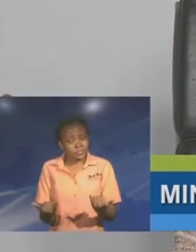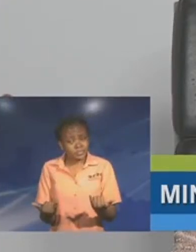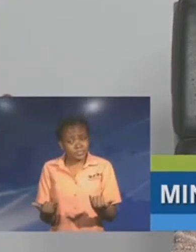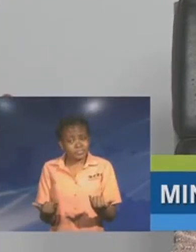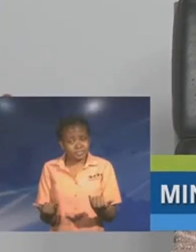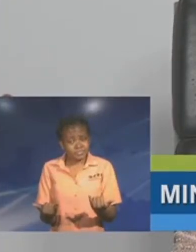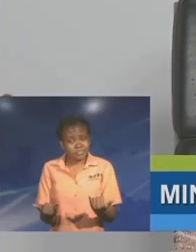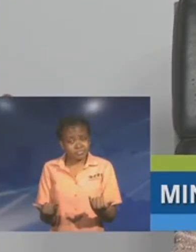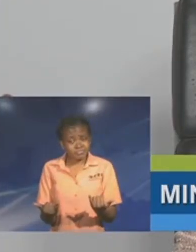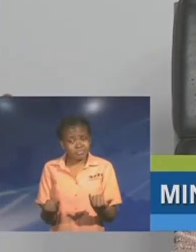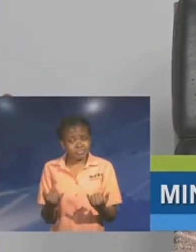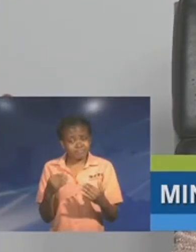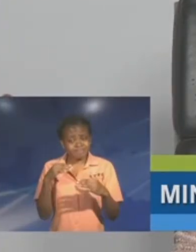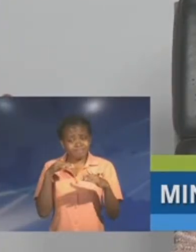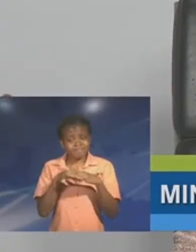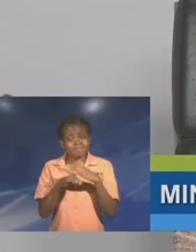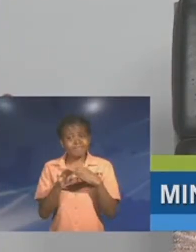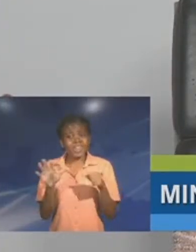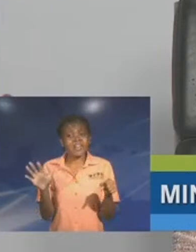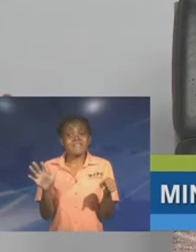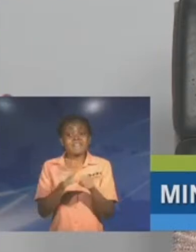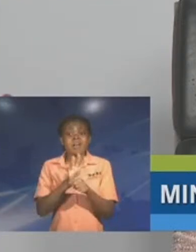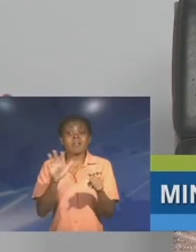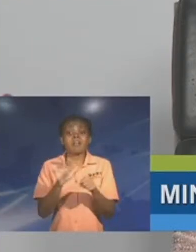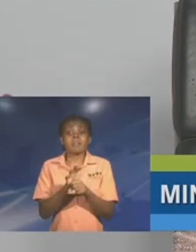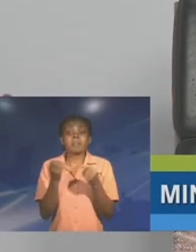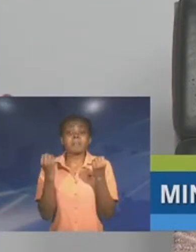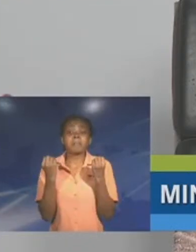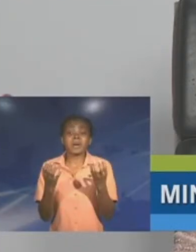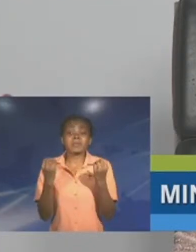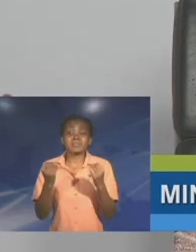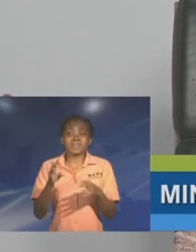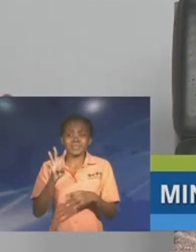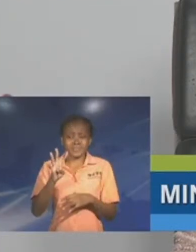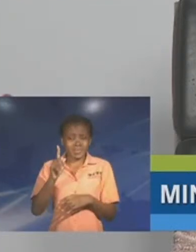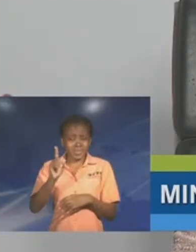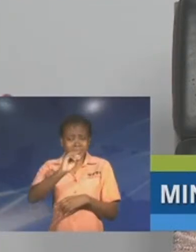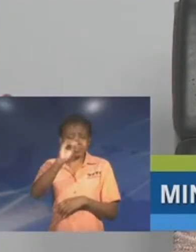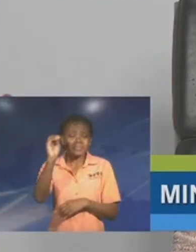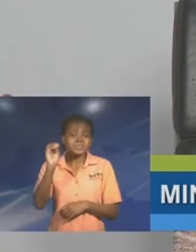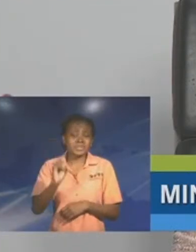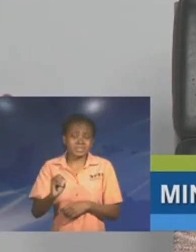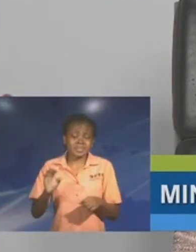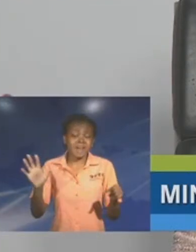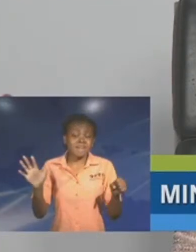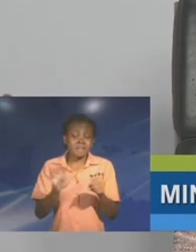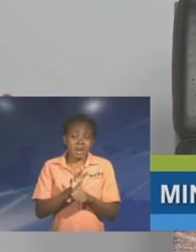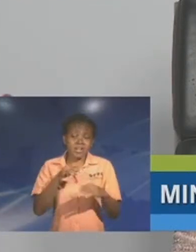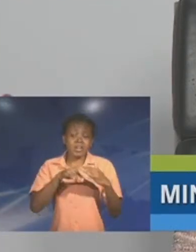our hospitals in the parallel healthcare system is 41%. There are